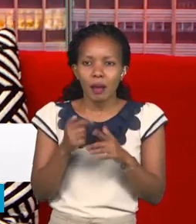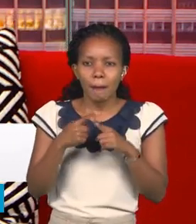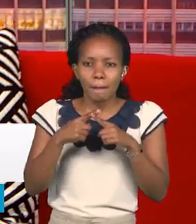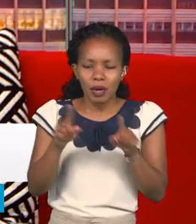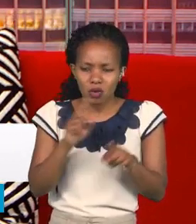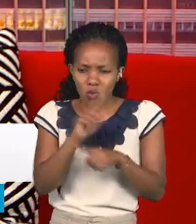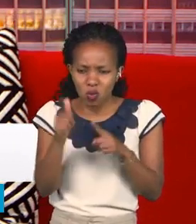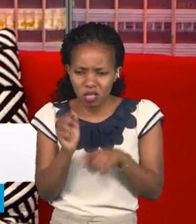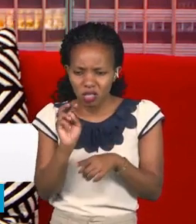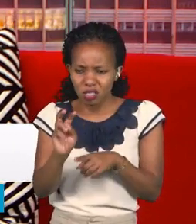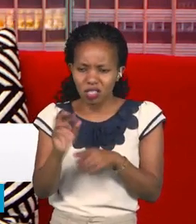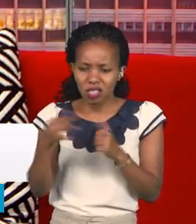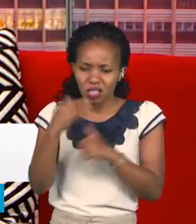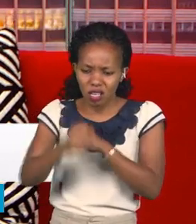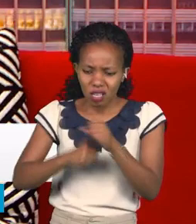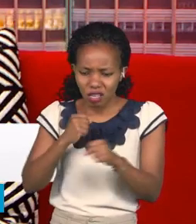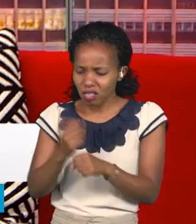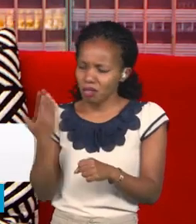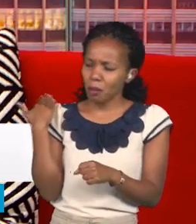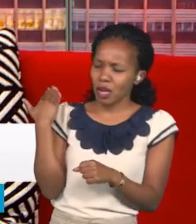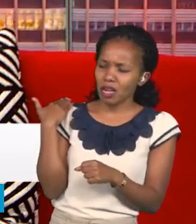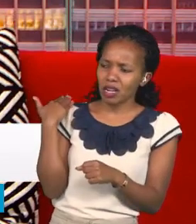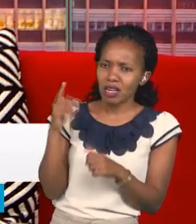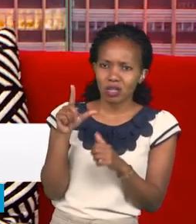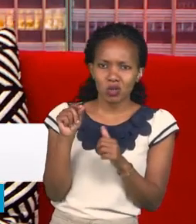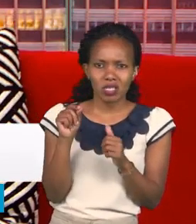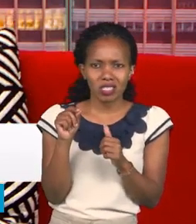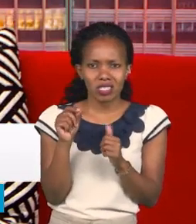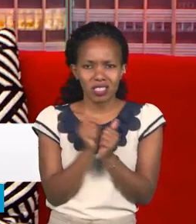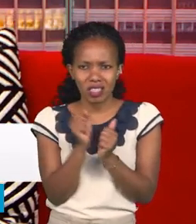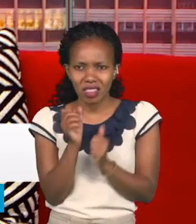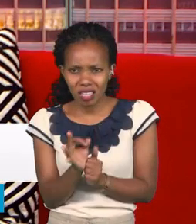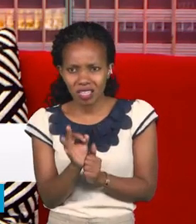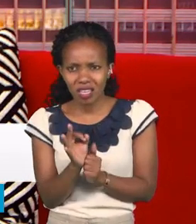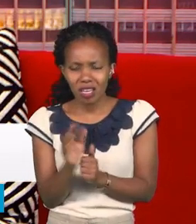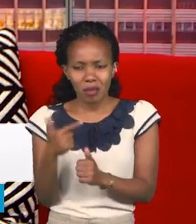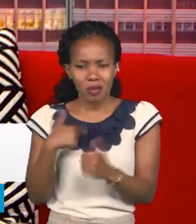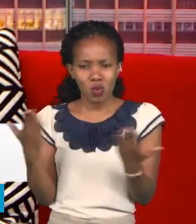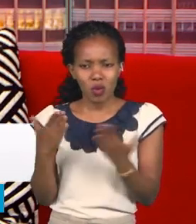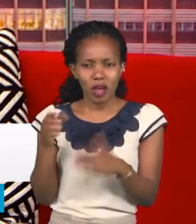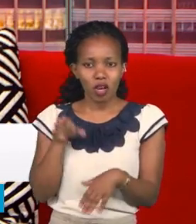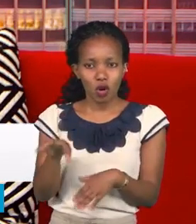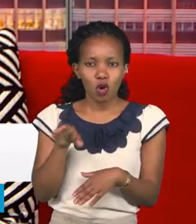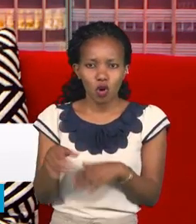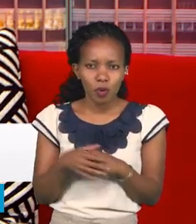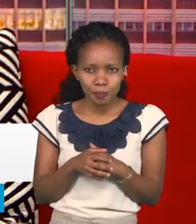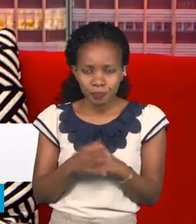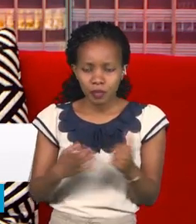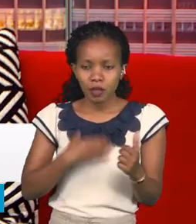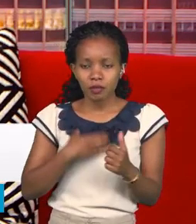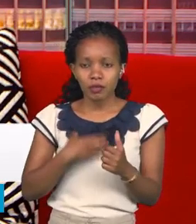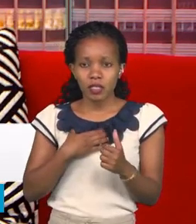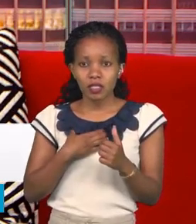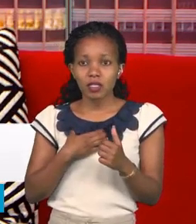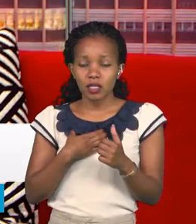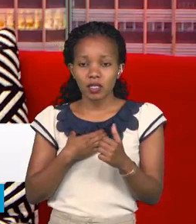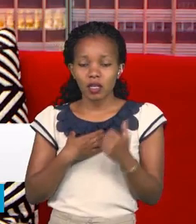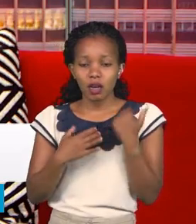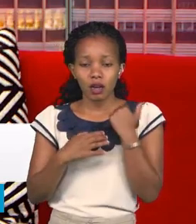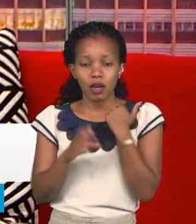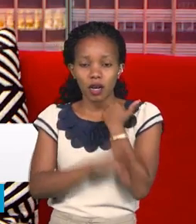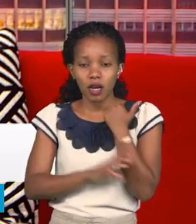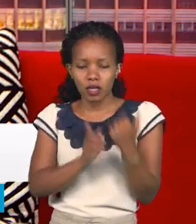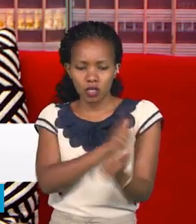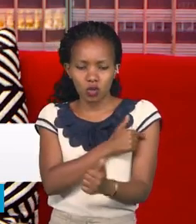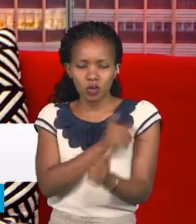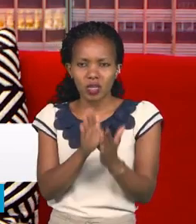8 years back, for example, I still remember 2012, end or 2013, early, I was in Congo. Okay. Now, I visited the National Referral Hospital there, and I was